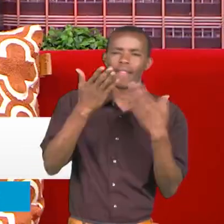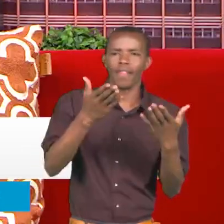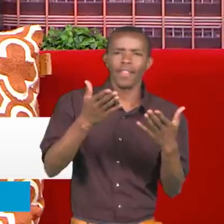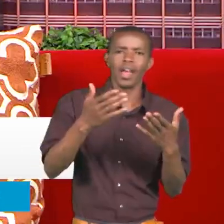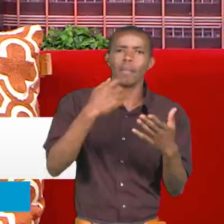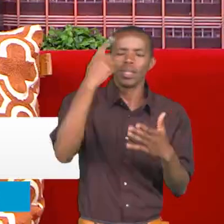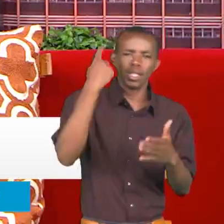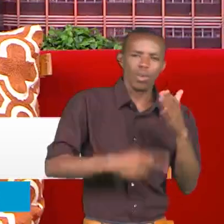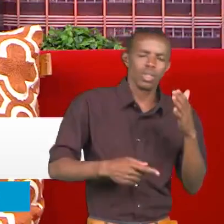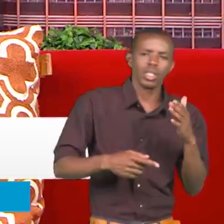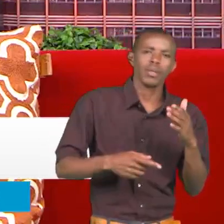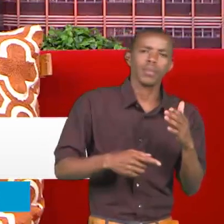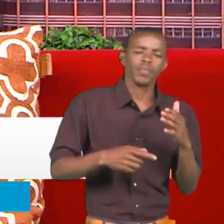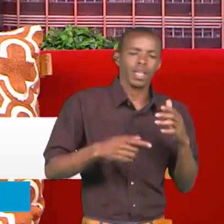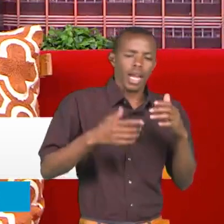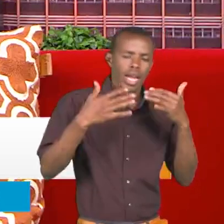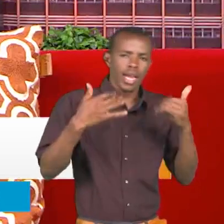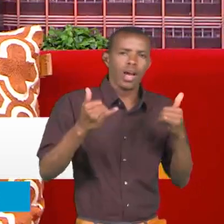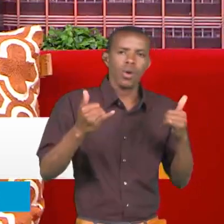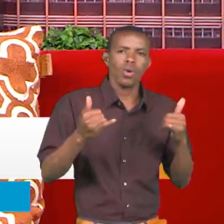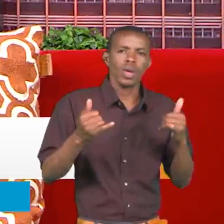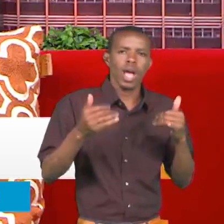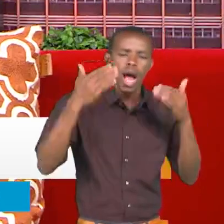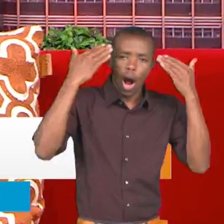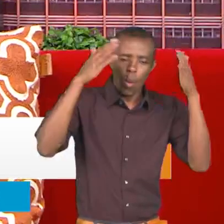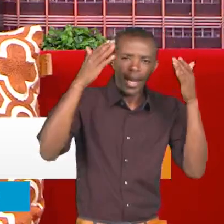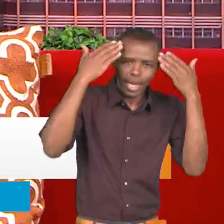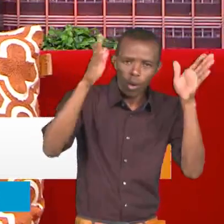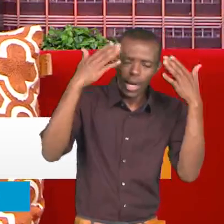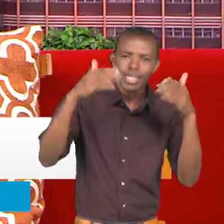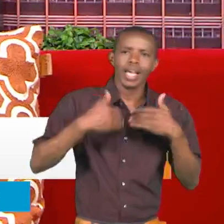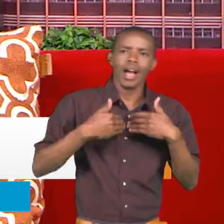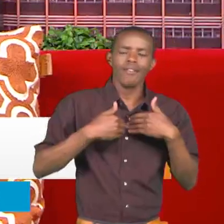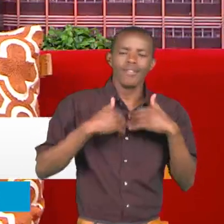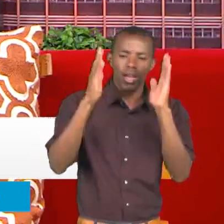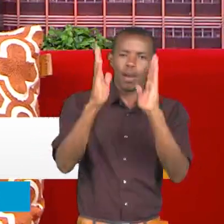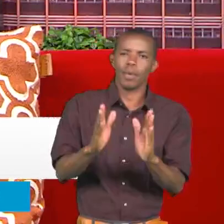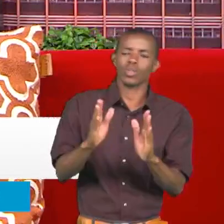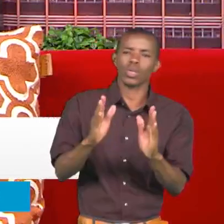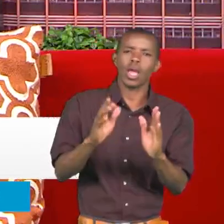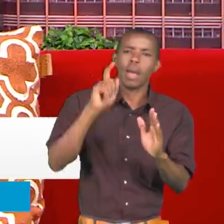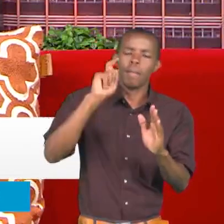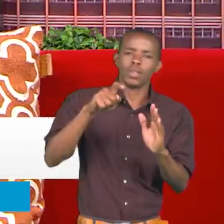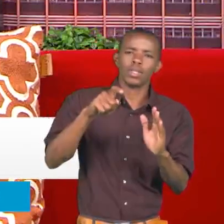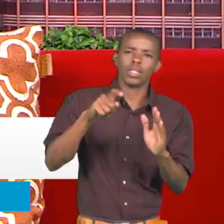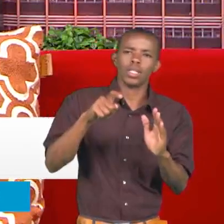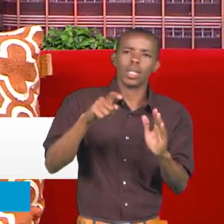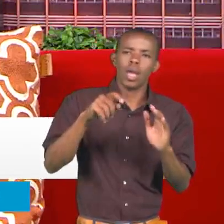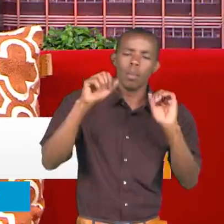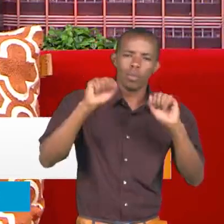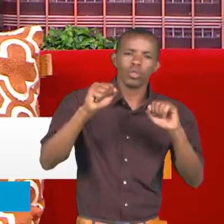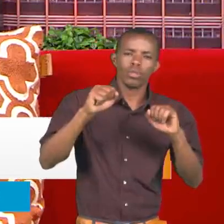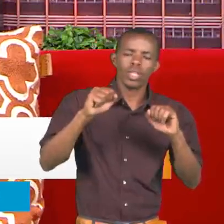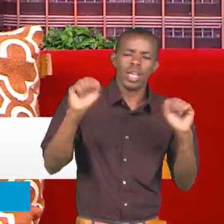you know, Duke can attest to this, that right now, as long as awareness is there, as a person, you should be at a point where you should not be able to get to